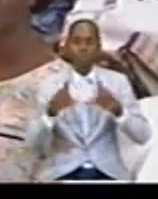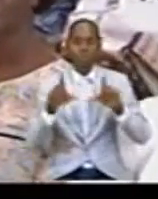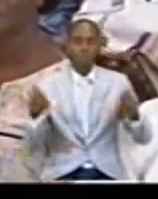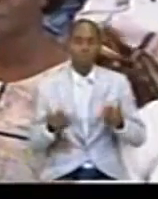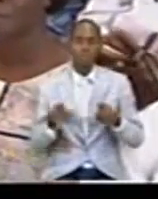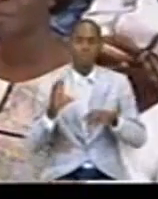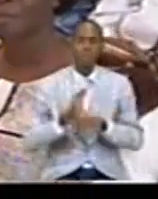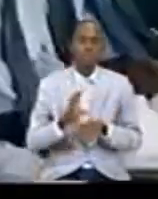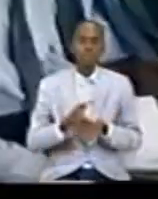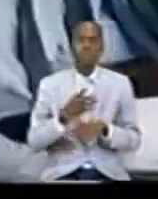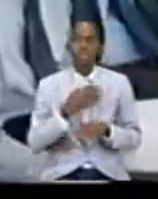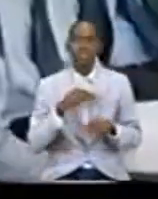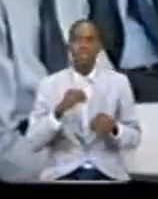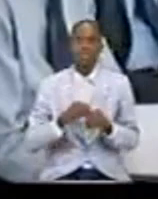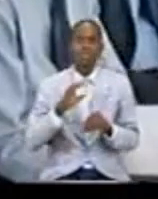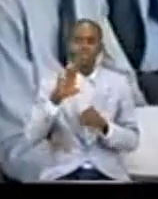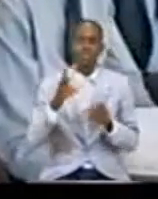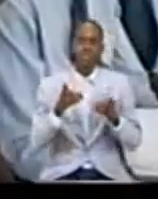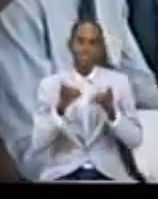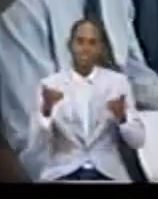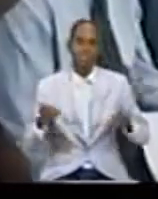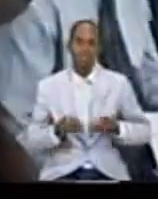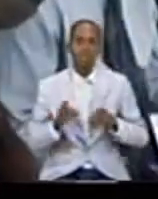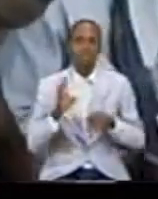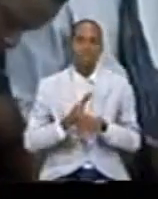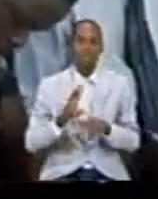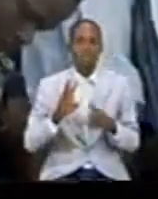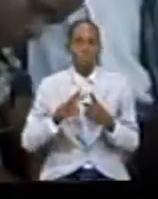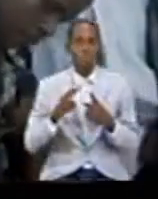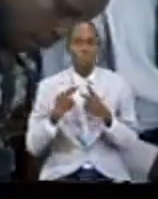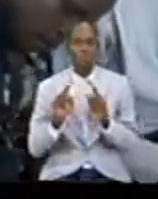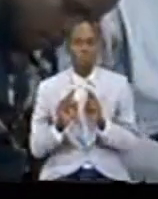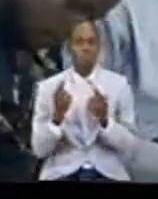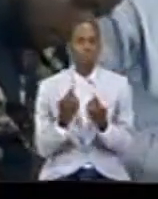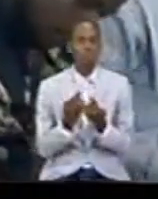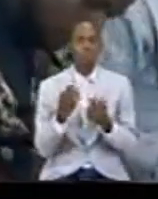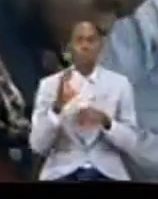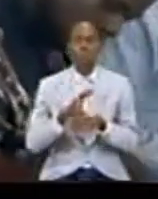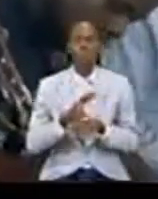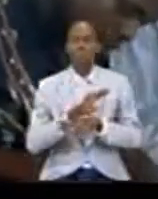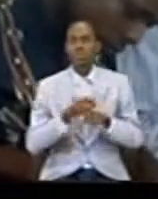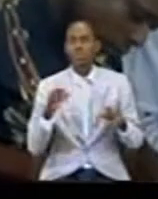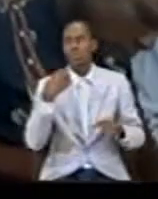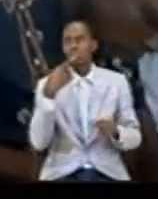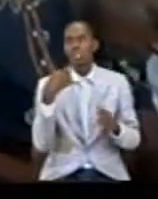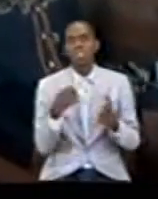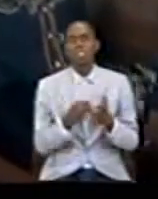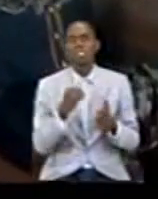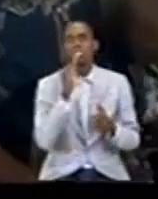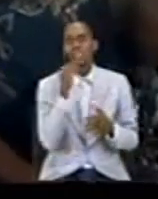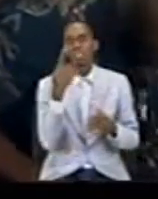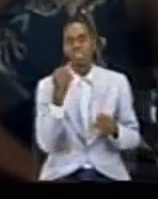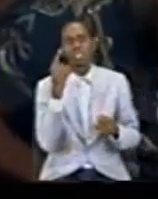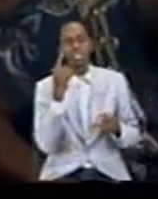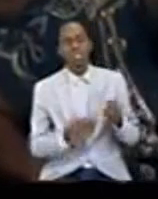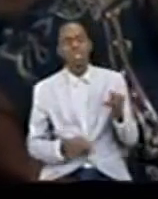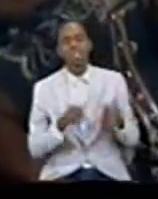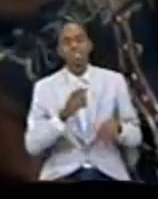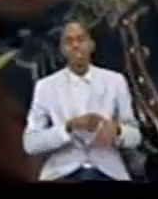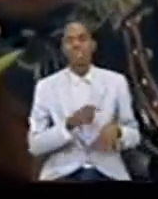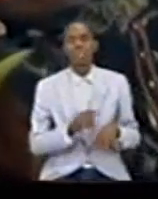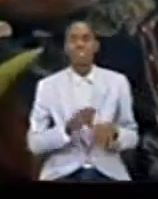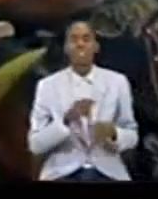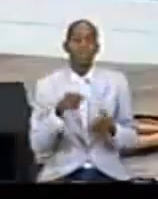in your church, district church, or in the group, you don't say, it's the last days, and this is what will